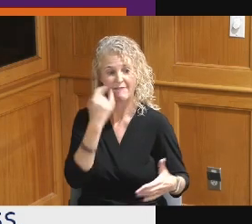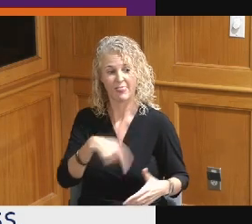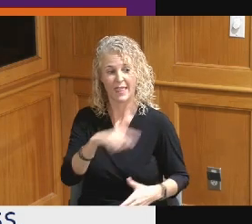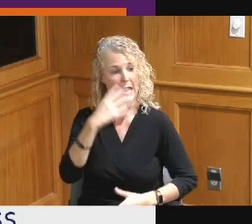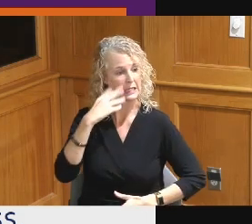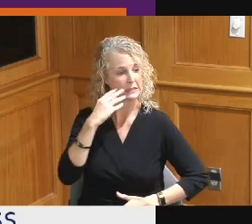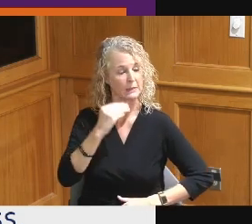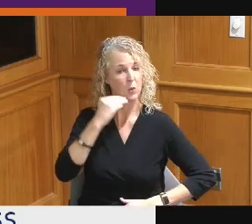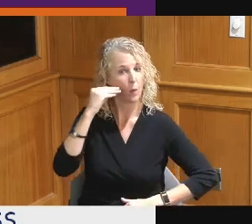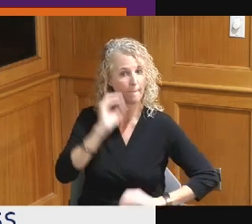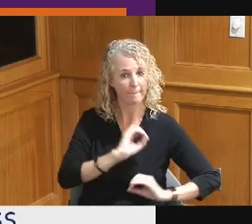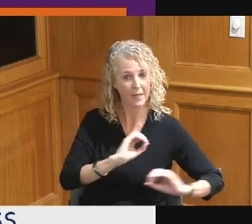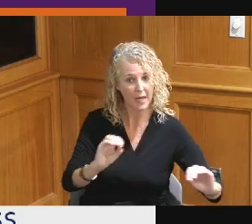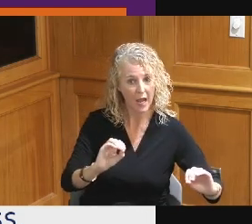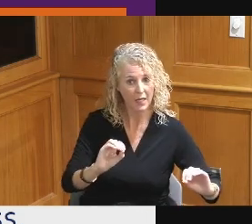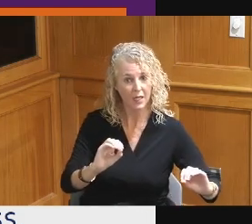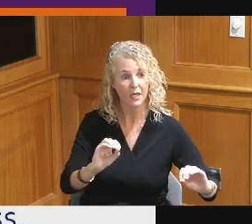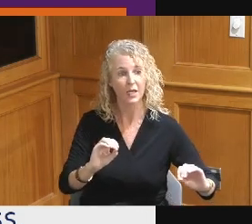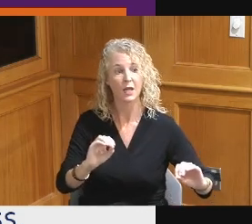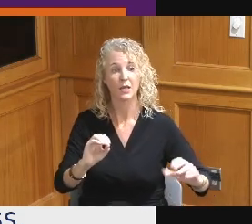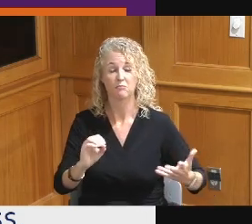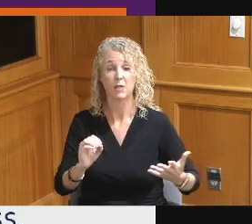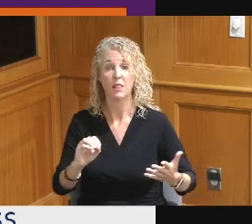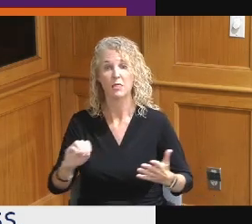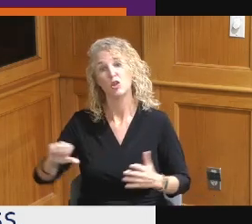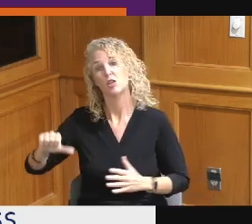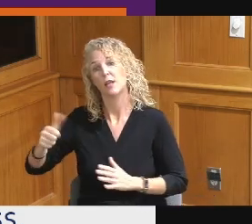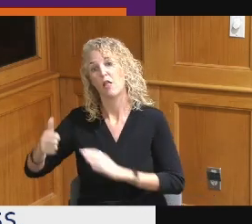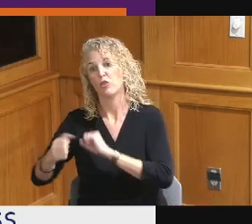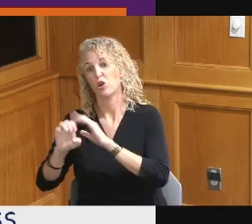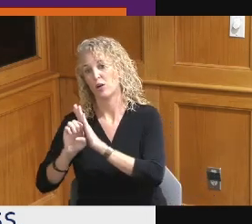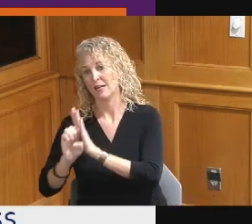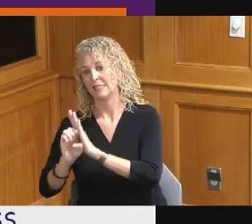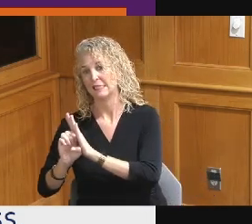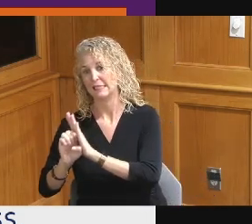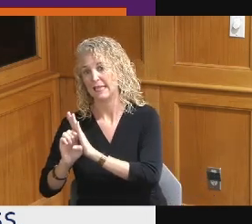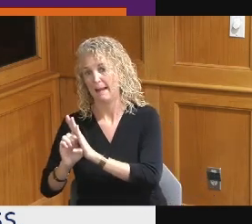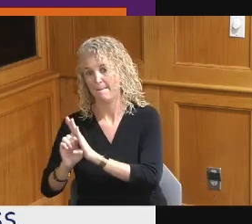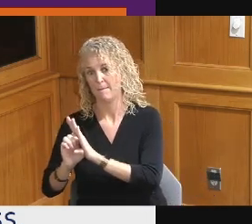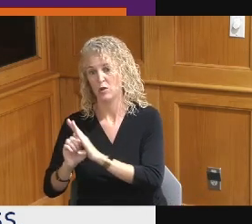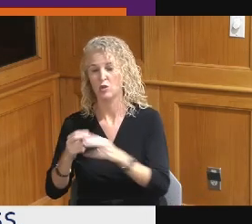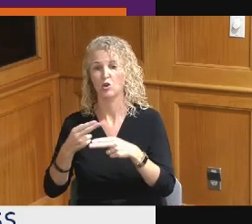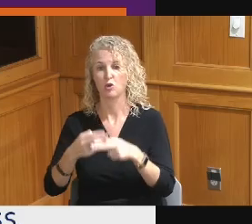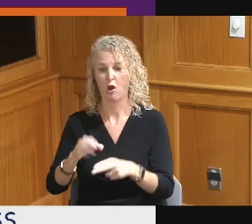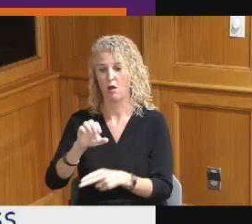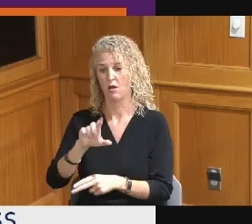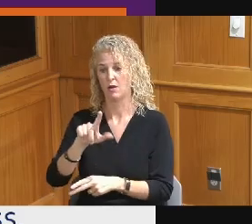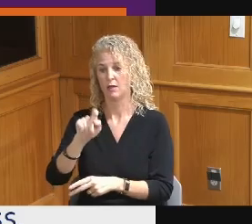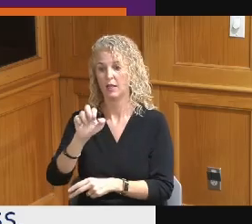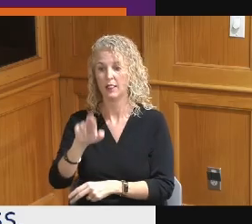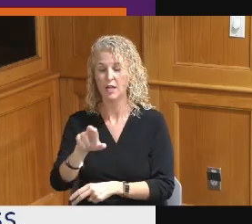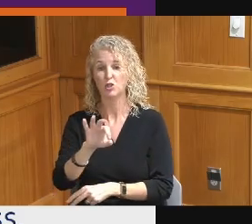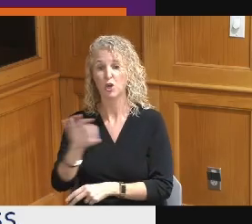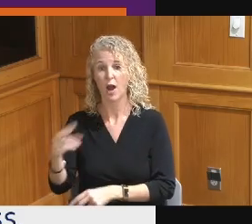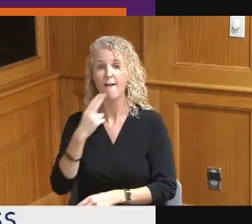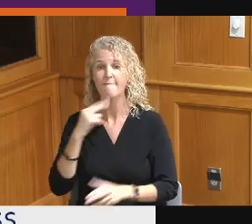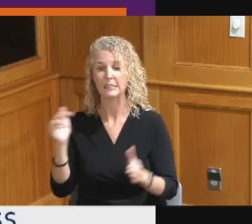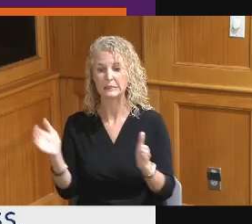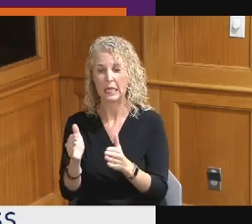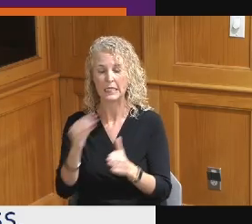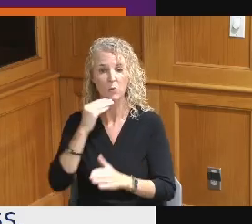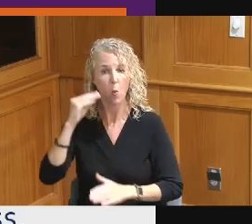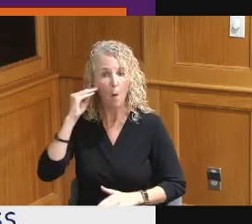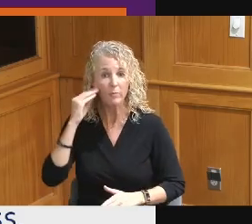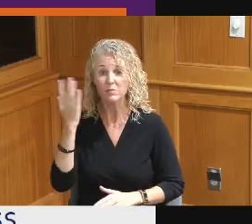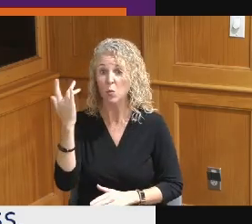and a model that has worked around the country in a couple of different places of a cluster of tiny homes. And the reason the cluster is really important is that